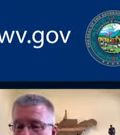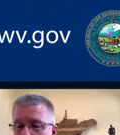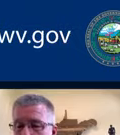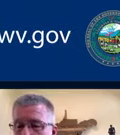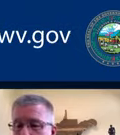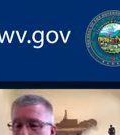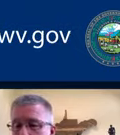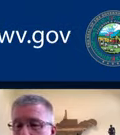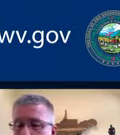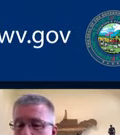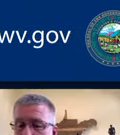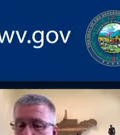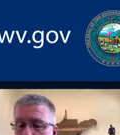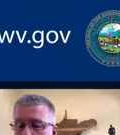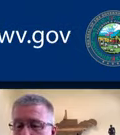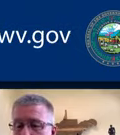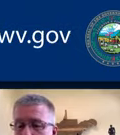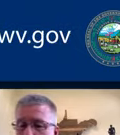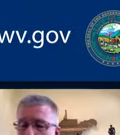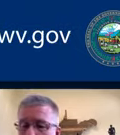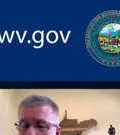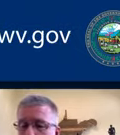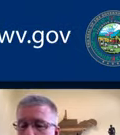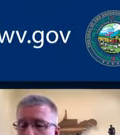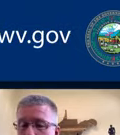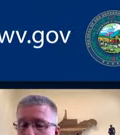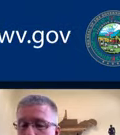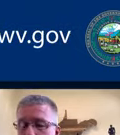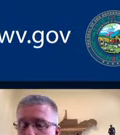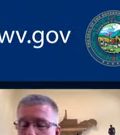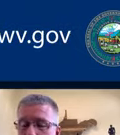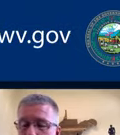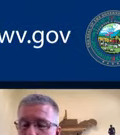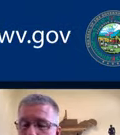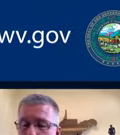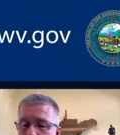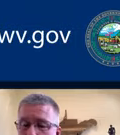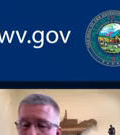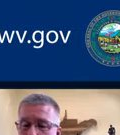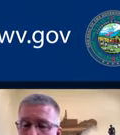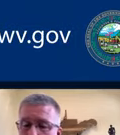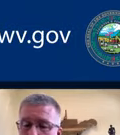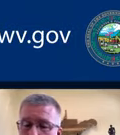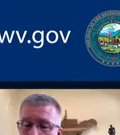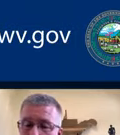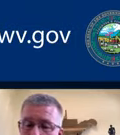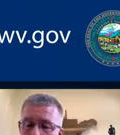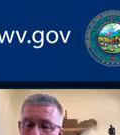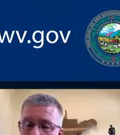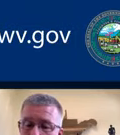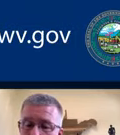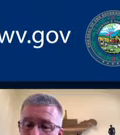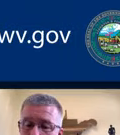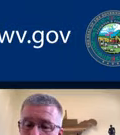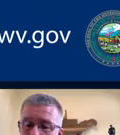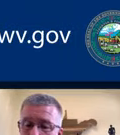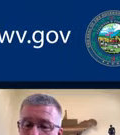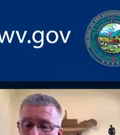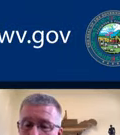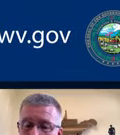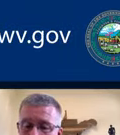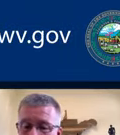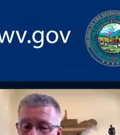long do you think this will continue where there are mandated mask usages, or at least the governor today was